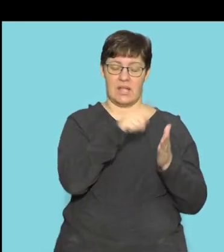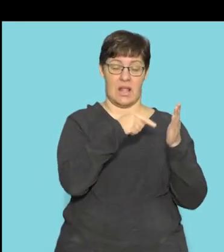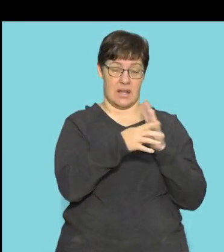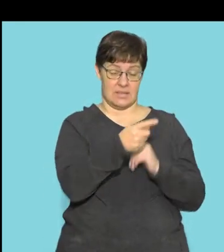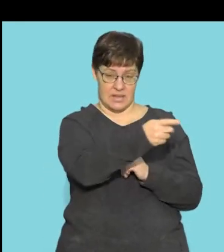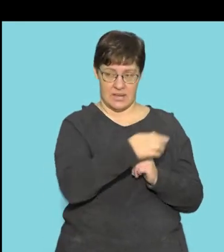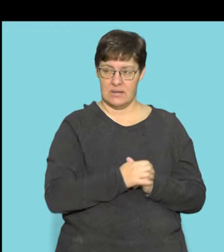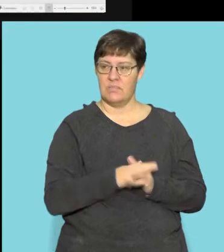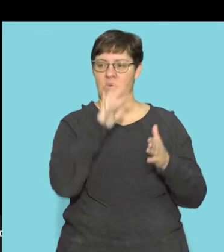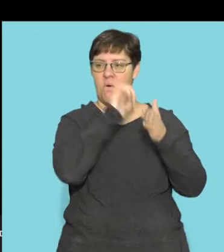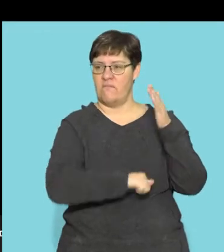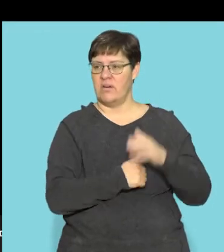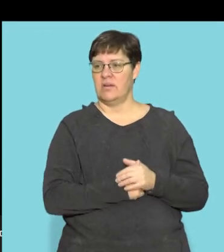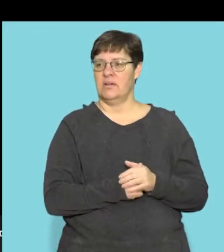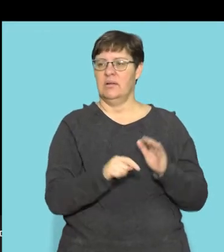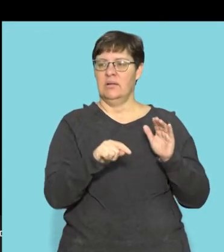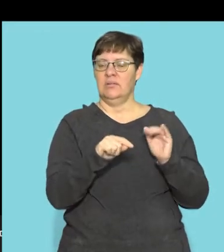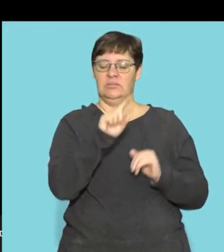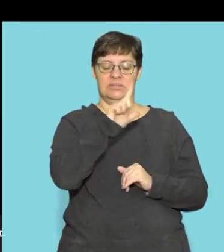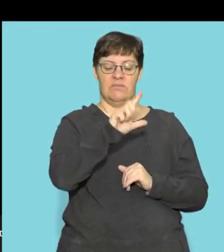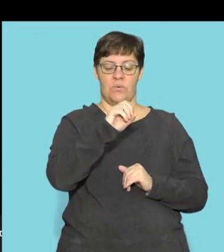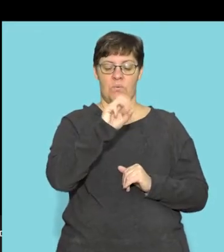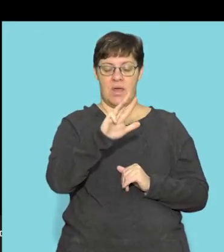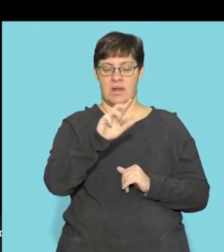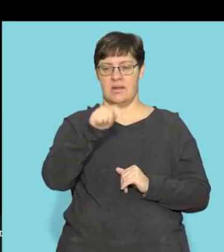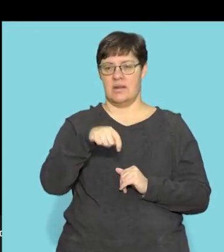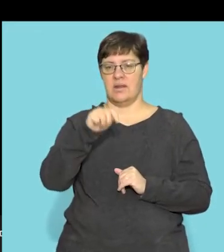then you just go straight to your calculator and you subtract